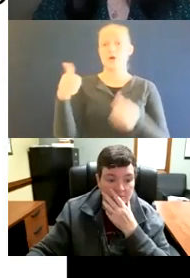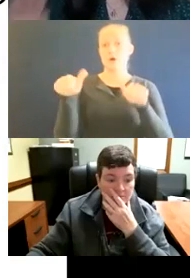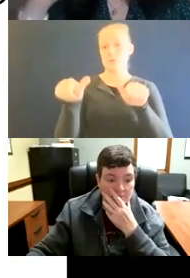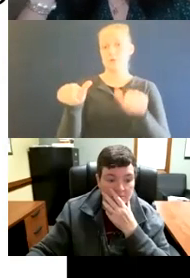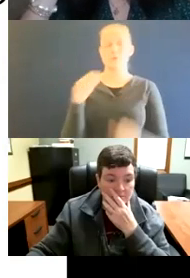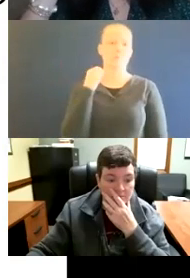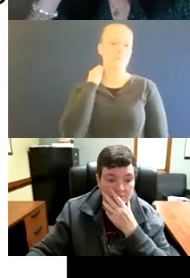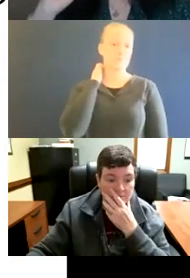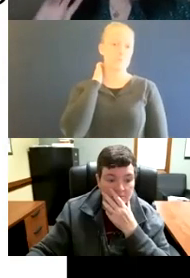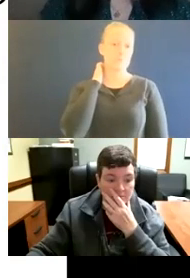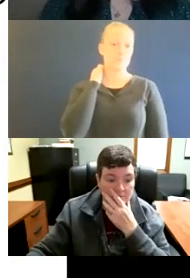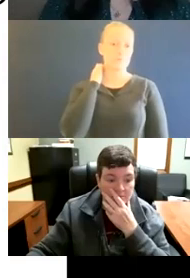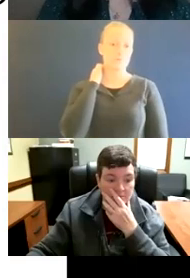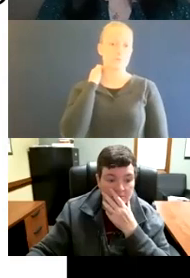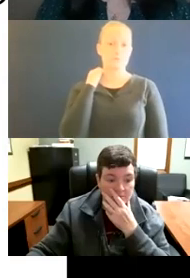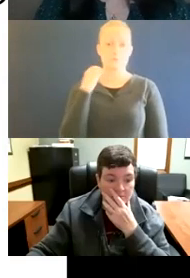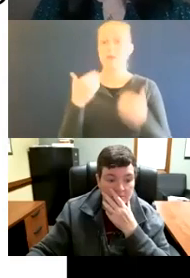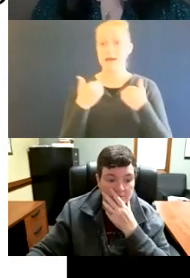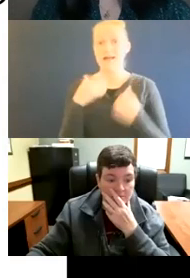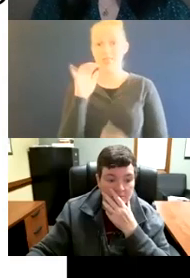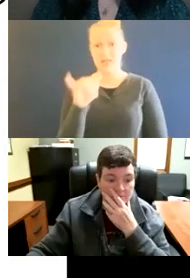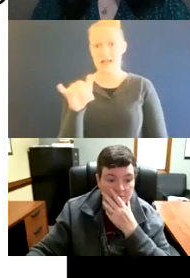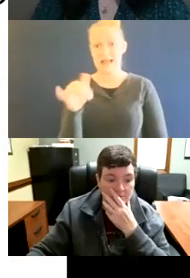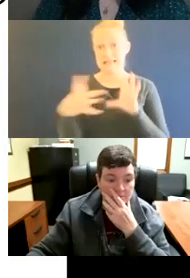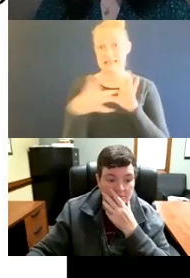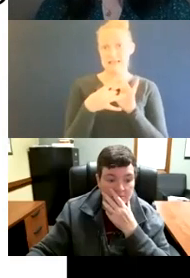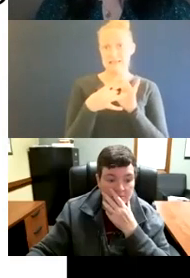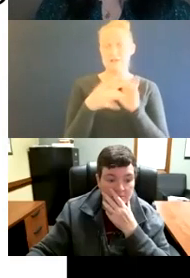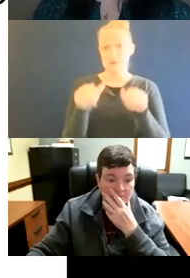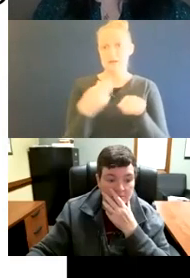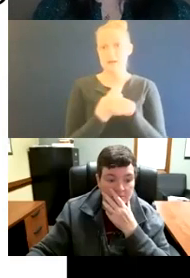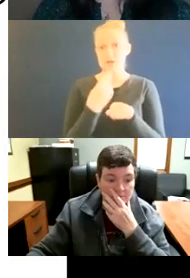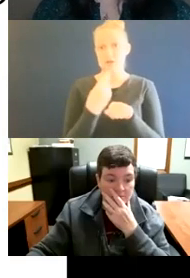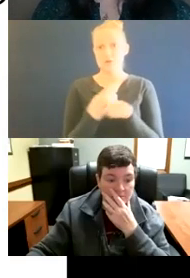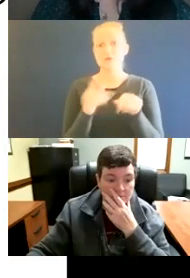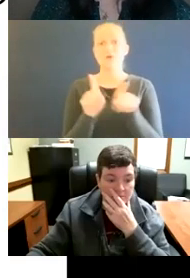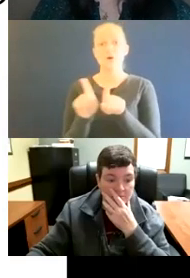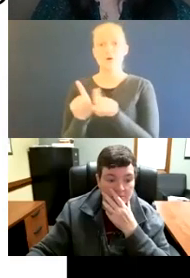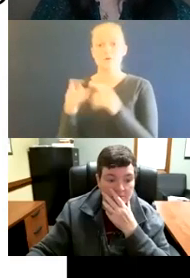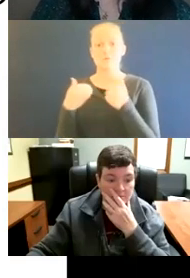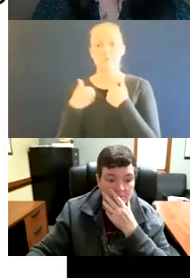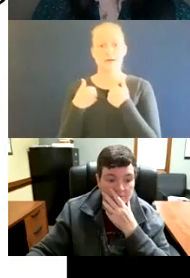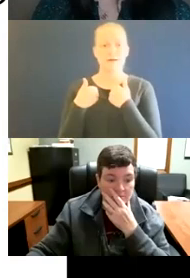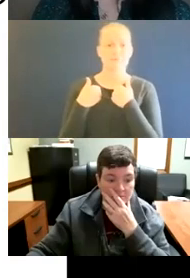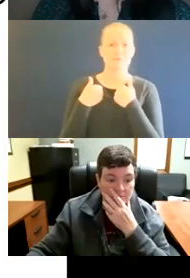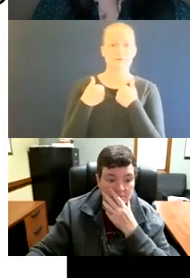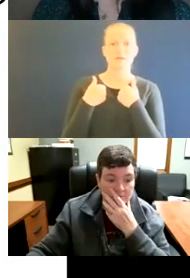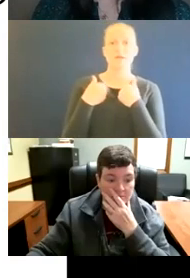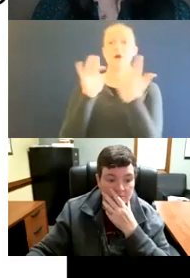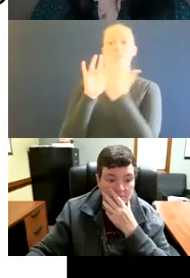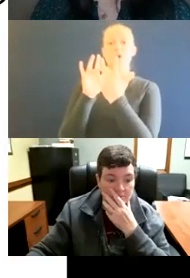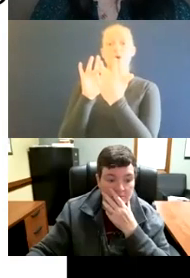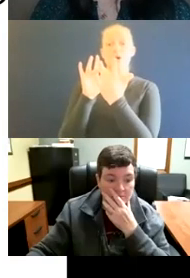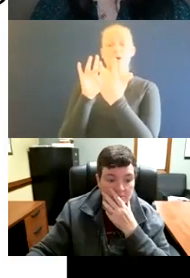So again, we have that shared resource link for you and with the documents we have discussed. Here is our contact